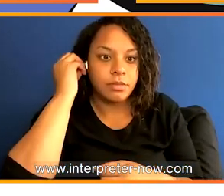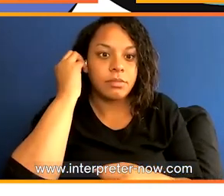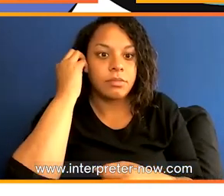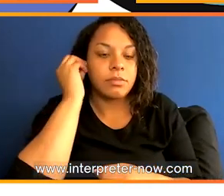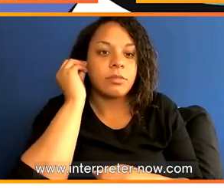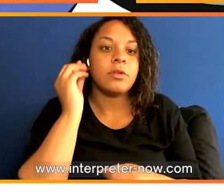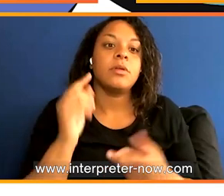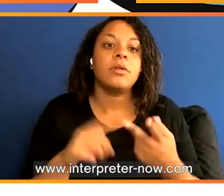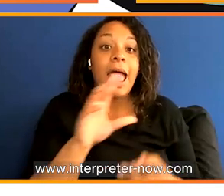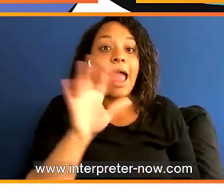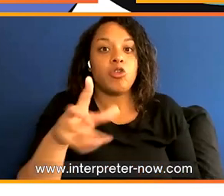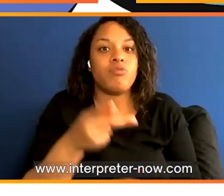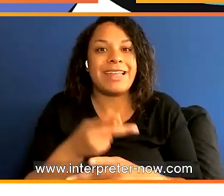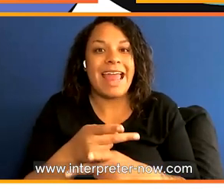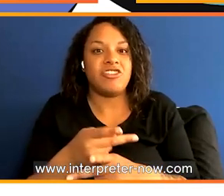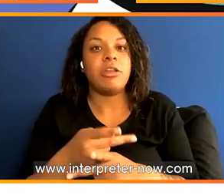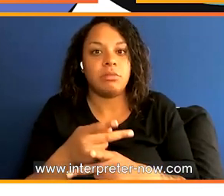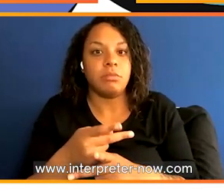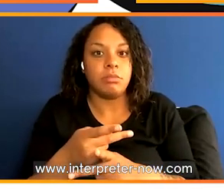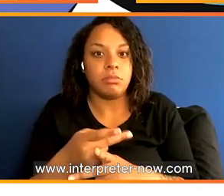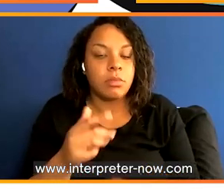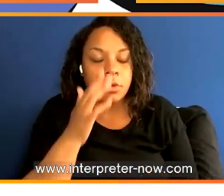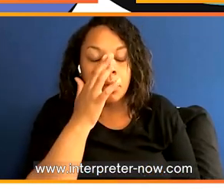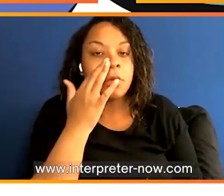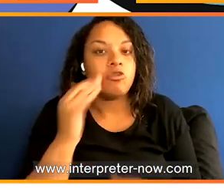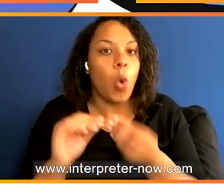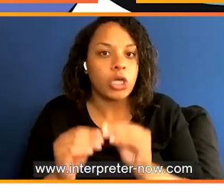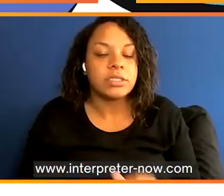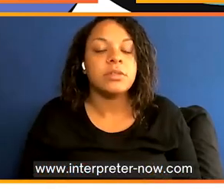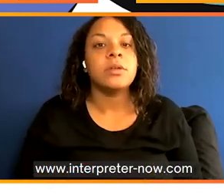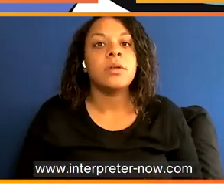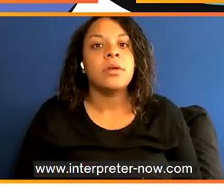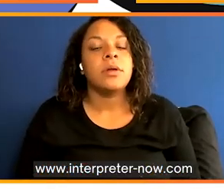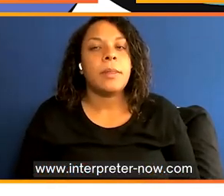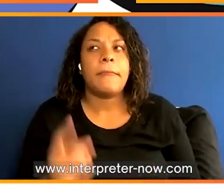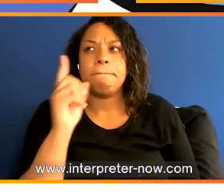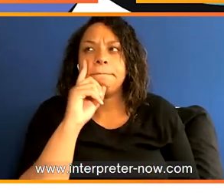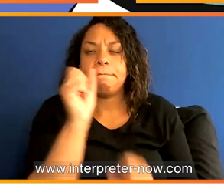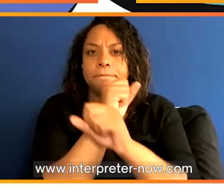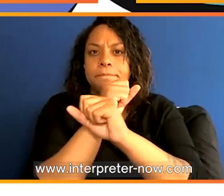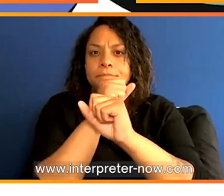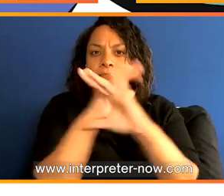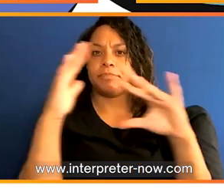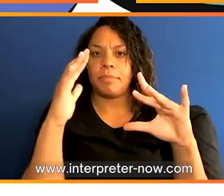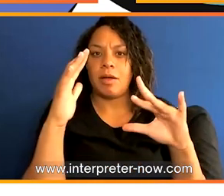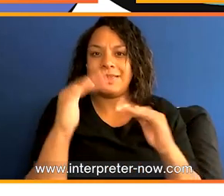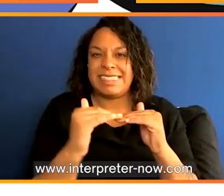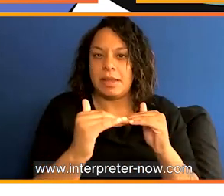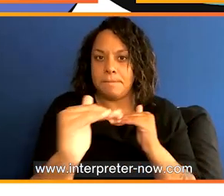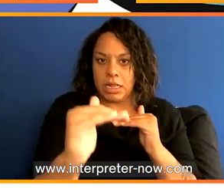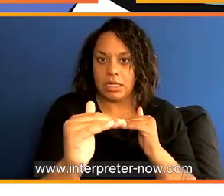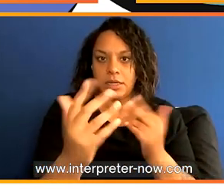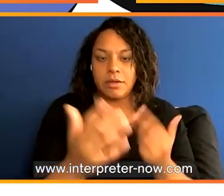on progress that you're making on your engagement and, you know, your retention scores. And